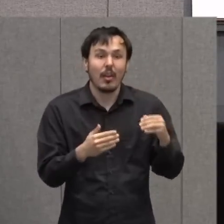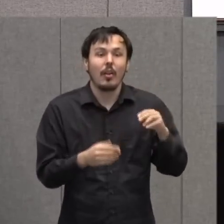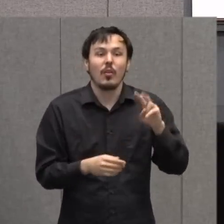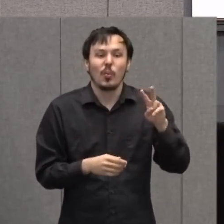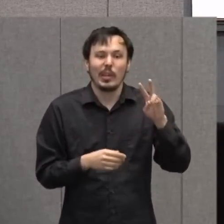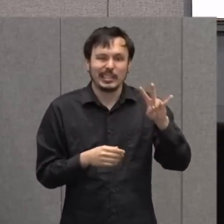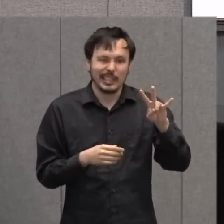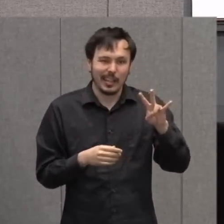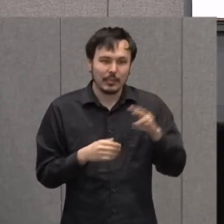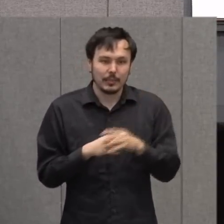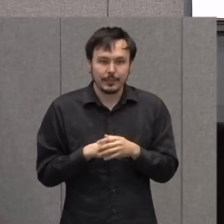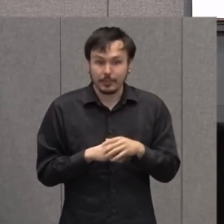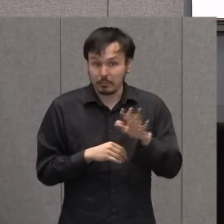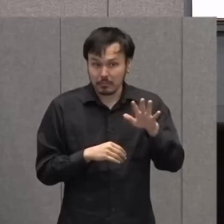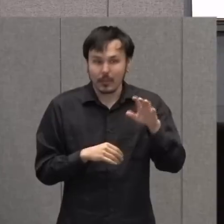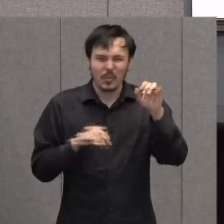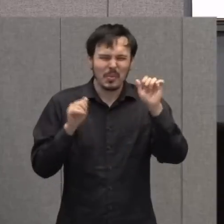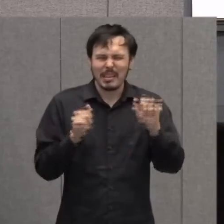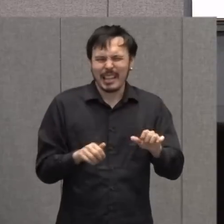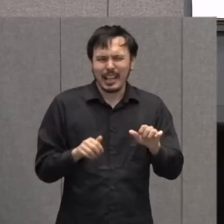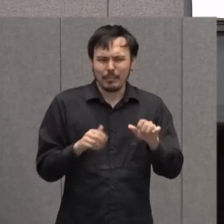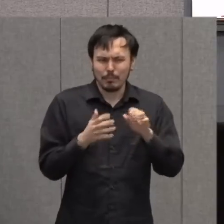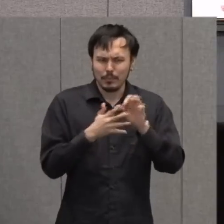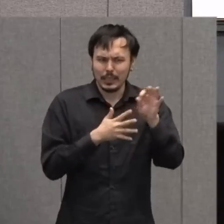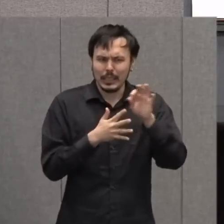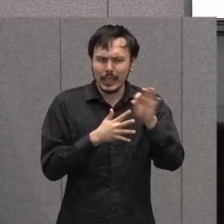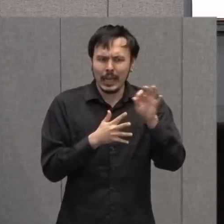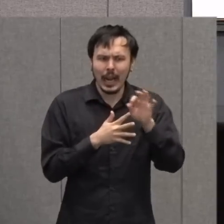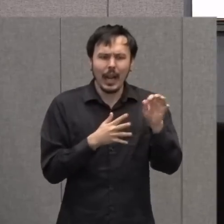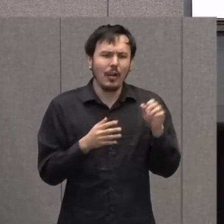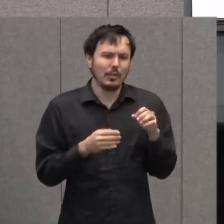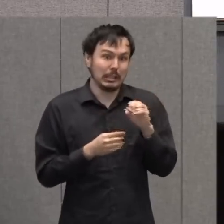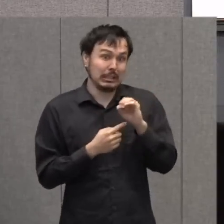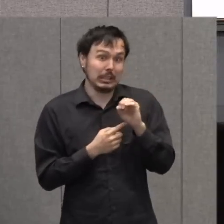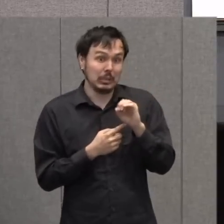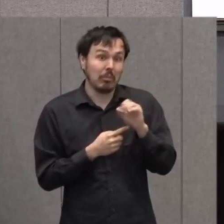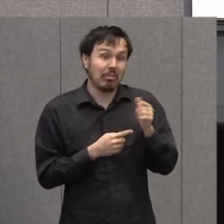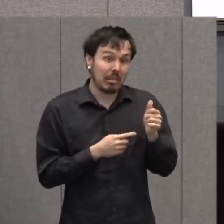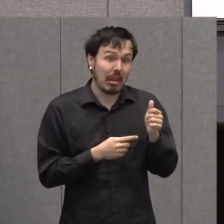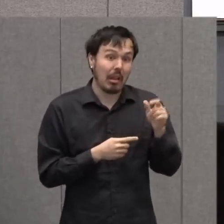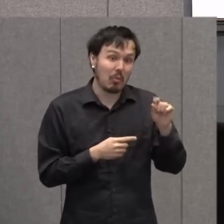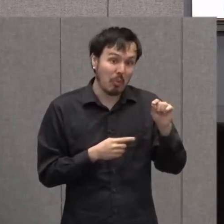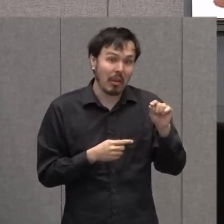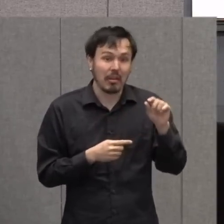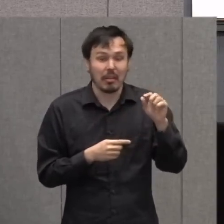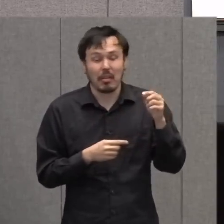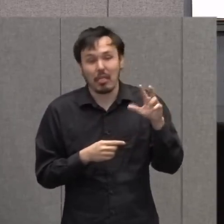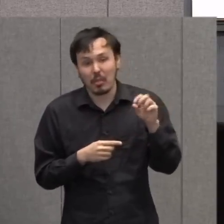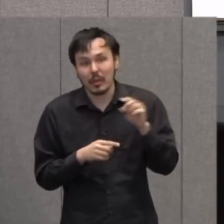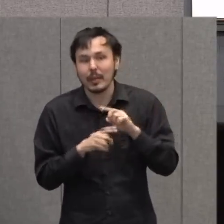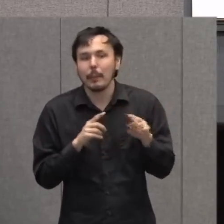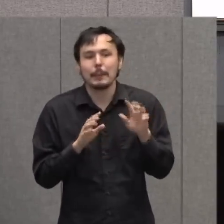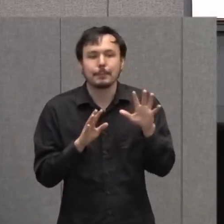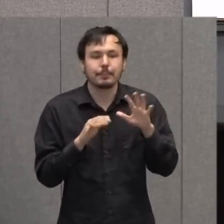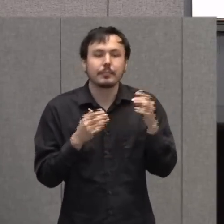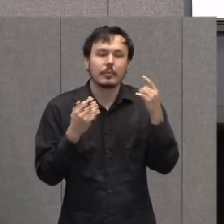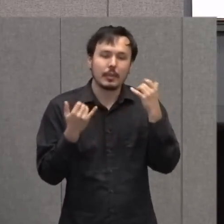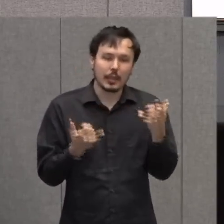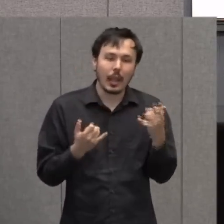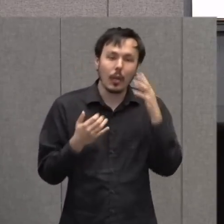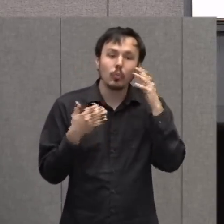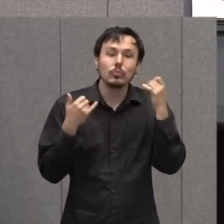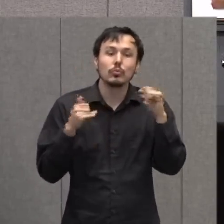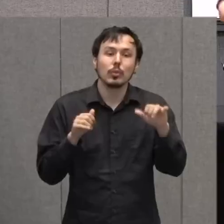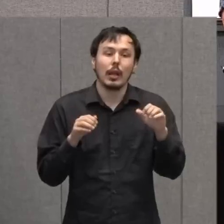down if you start with 10. It's like counting money. Right, but we're going to start with 7. 7. And we're going to go and we're going to do